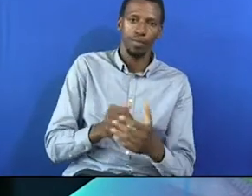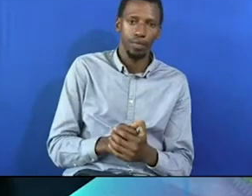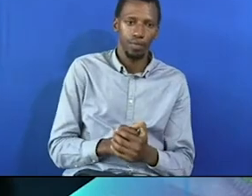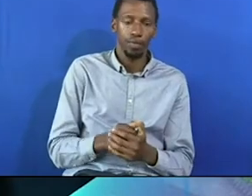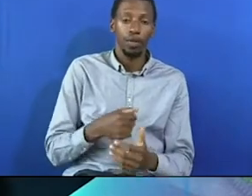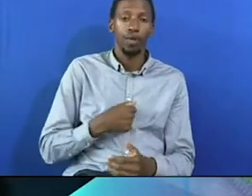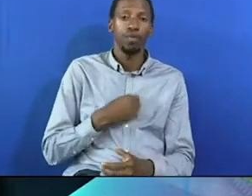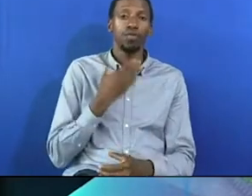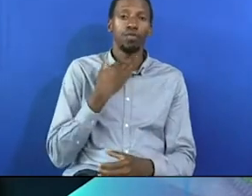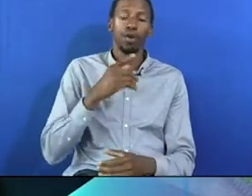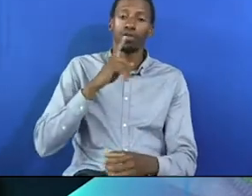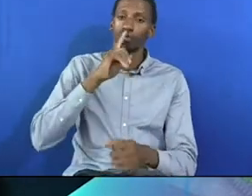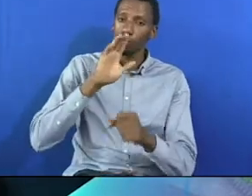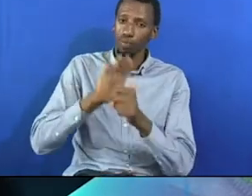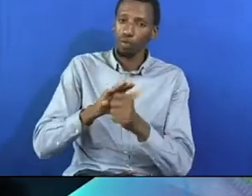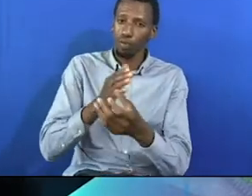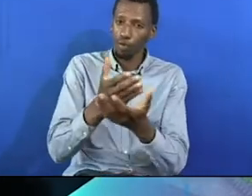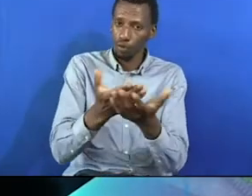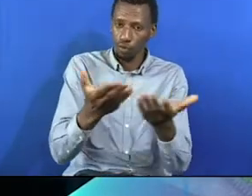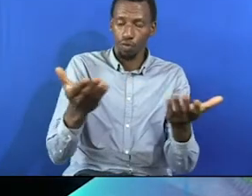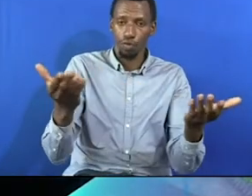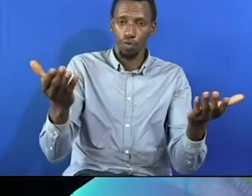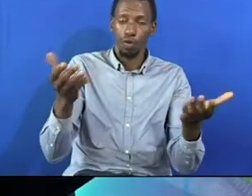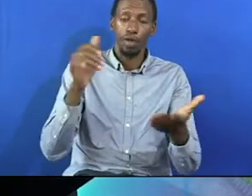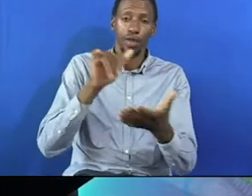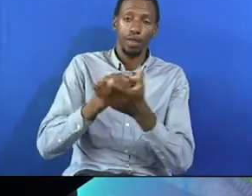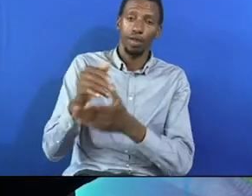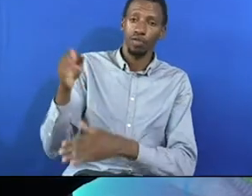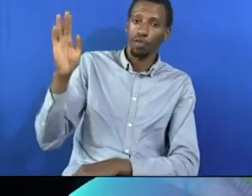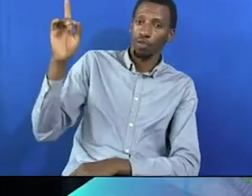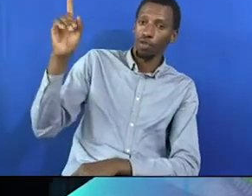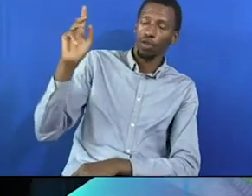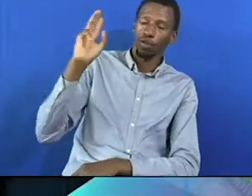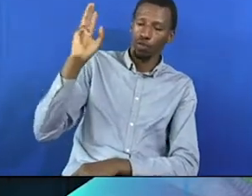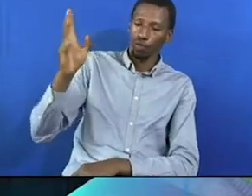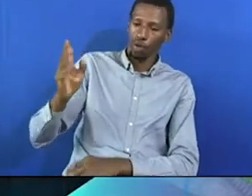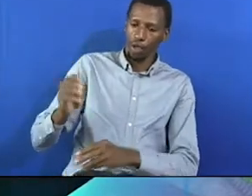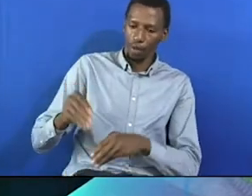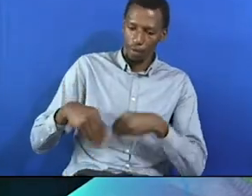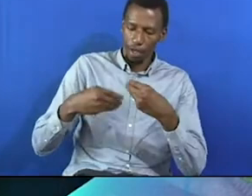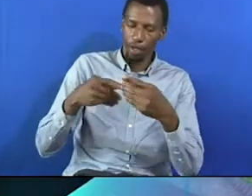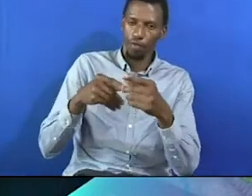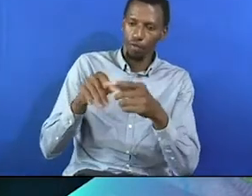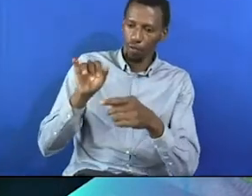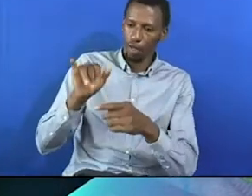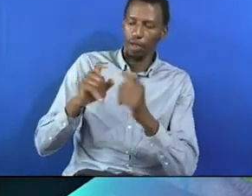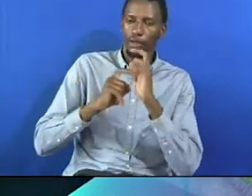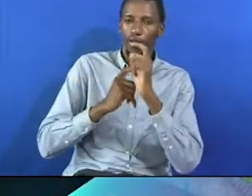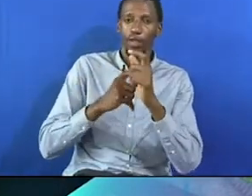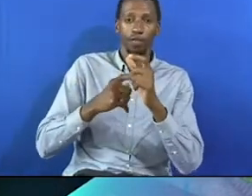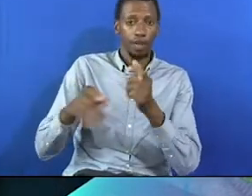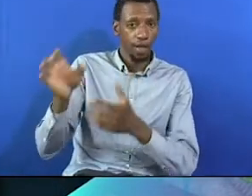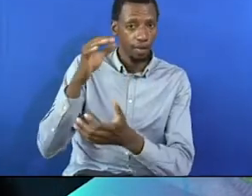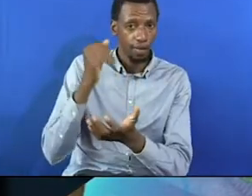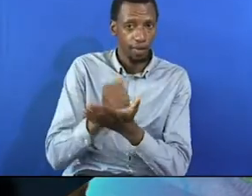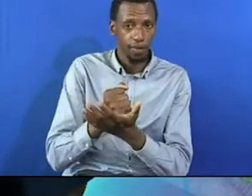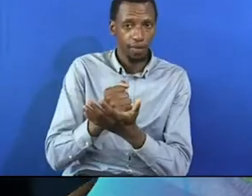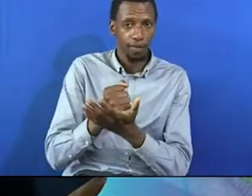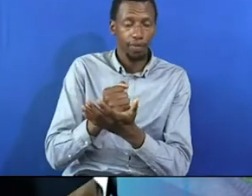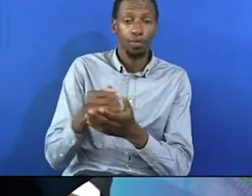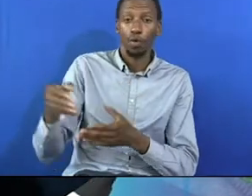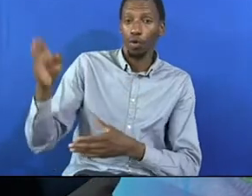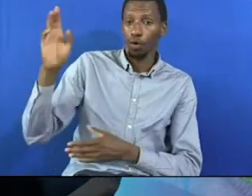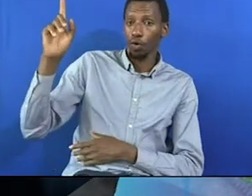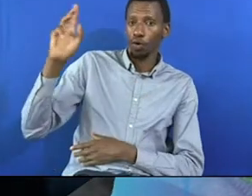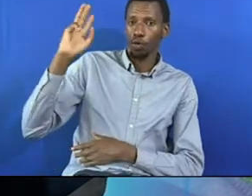And I want to assure you that God will grant you the gift. Amen? Amen. God will grant you the gift. Amen?